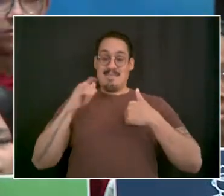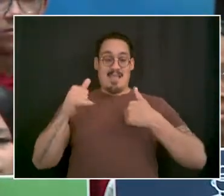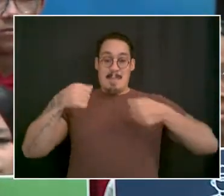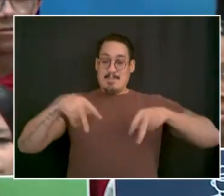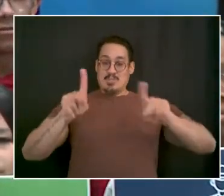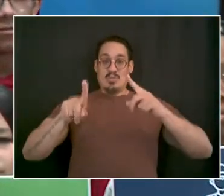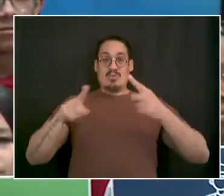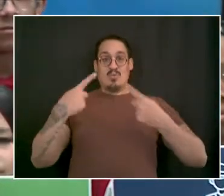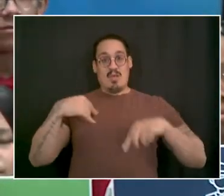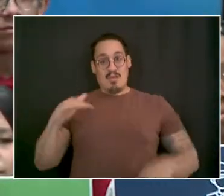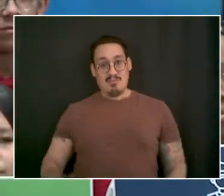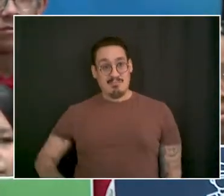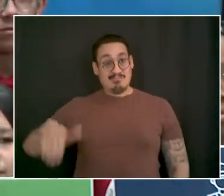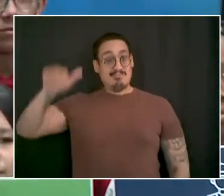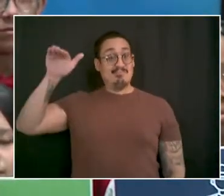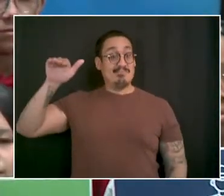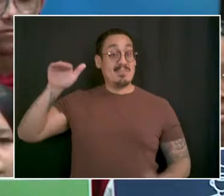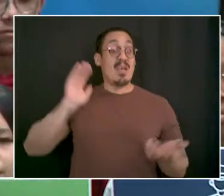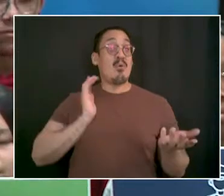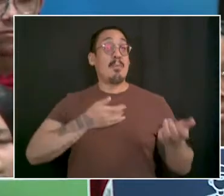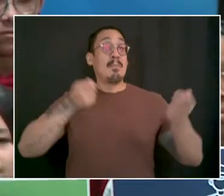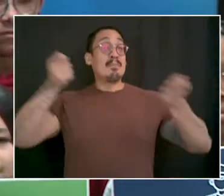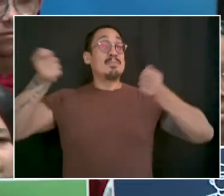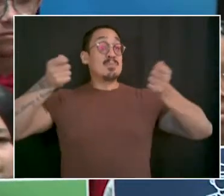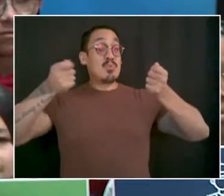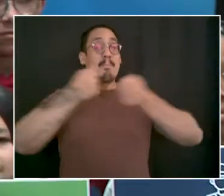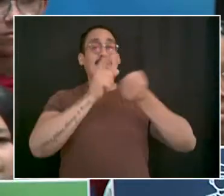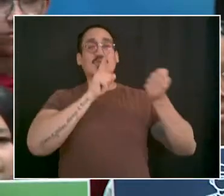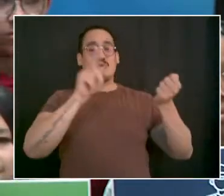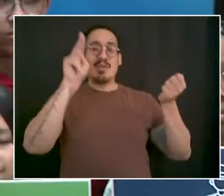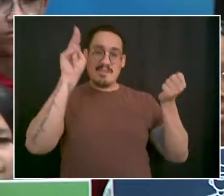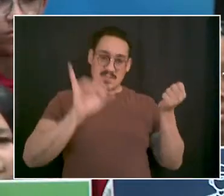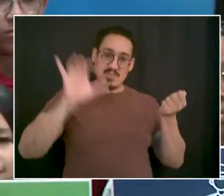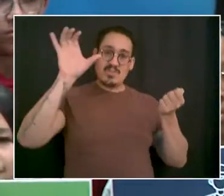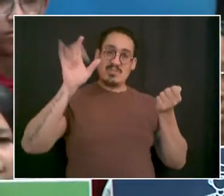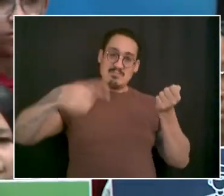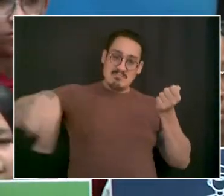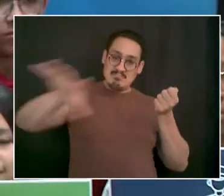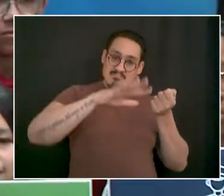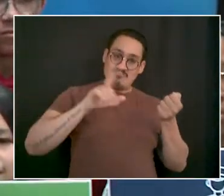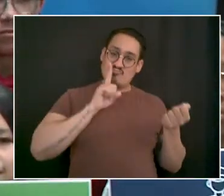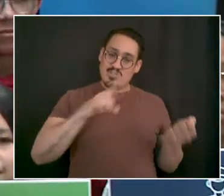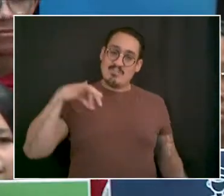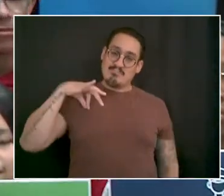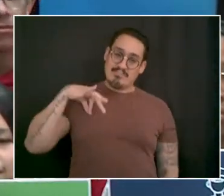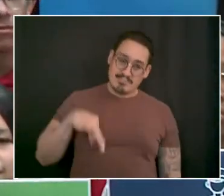our administration wants to make sure that every New York City public school student benefits from them.